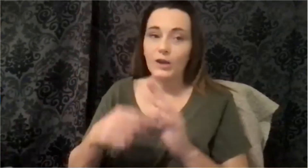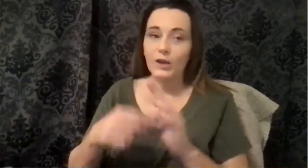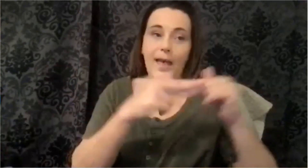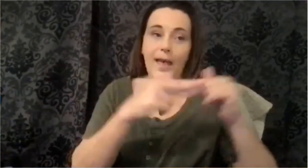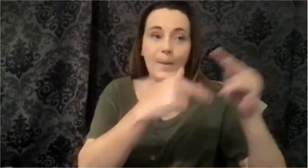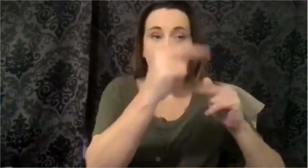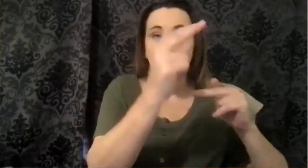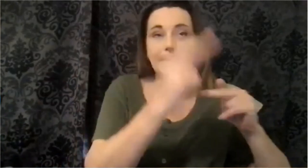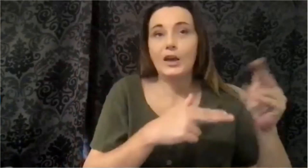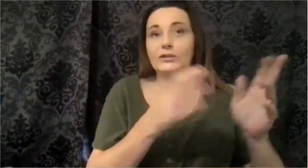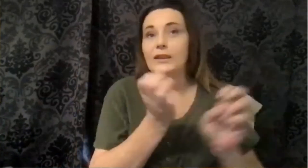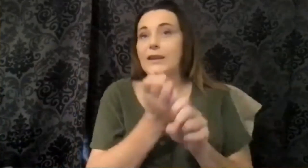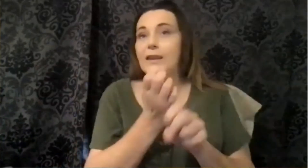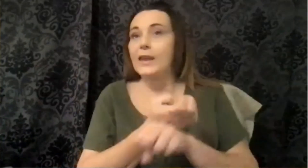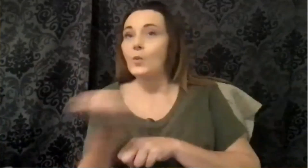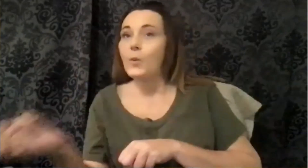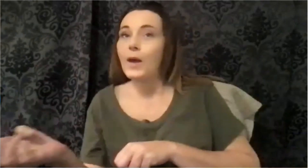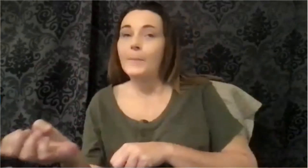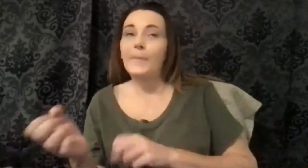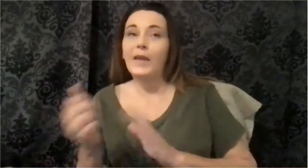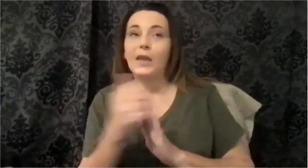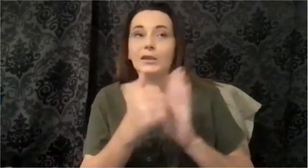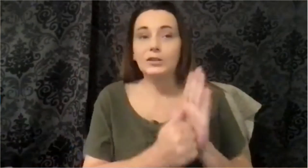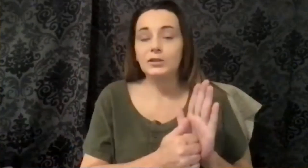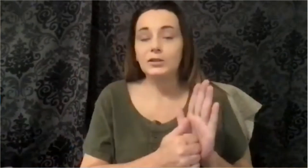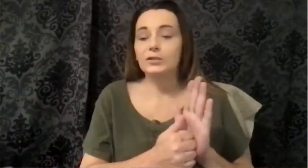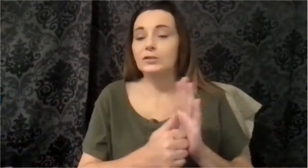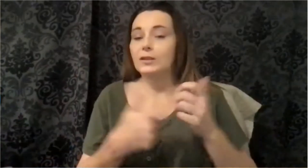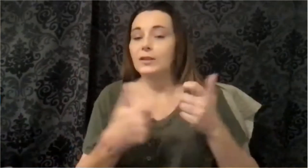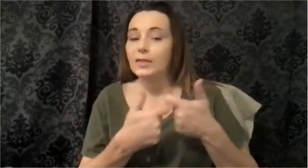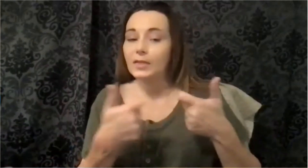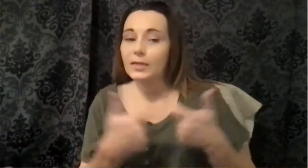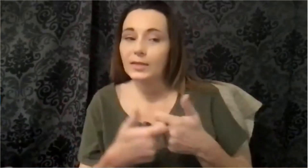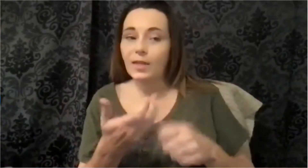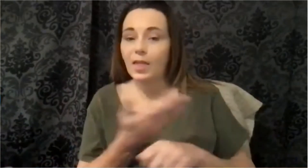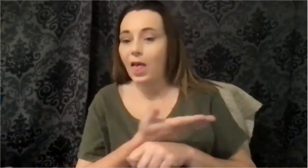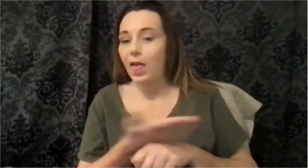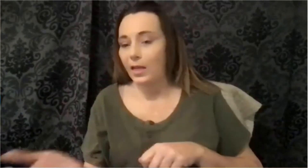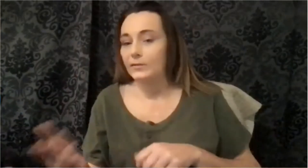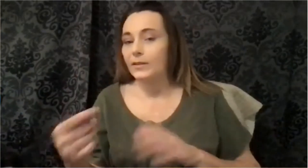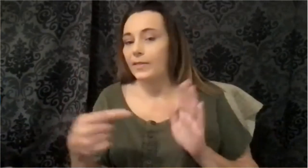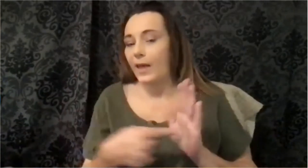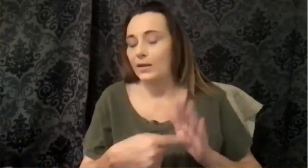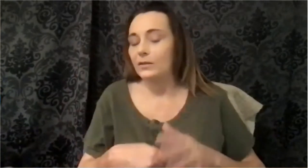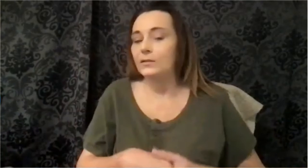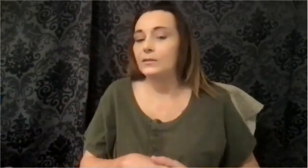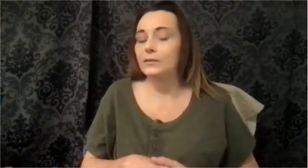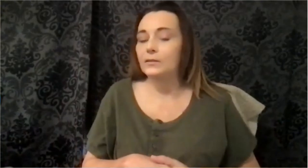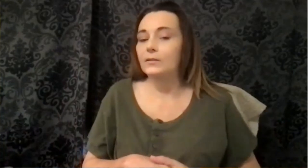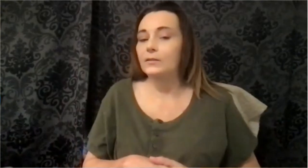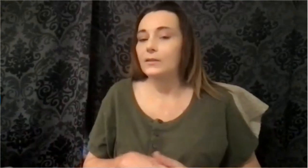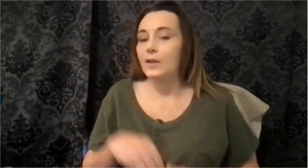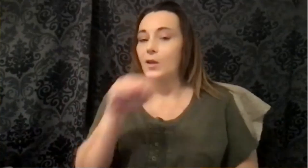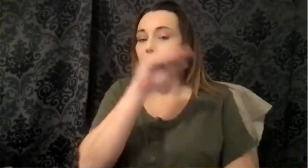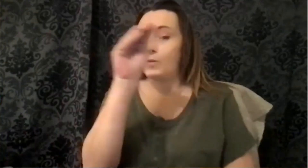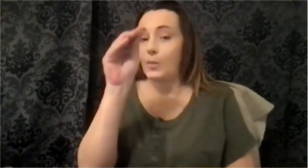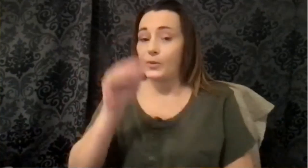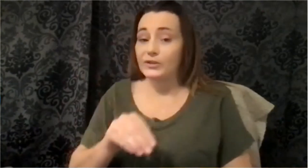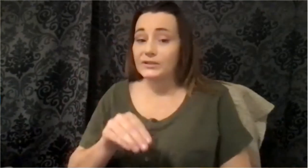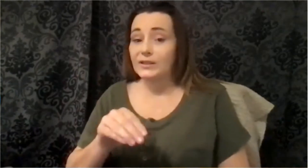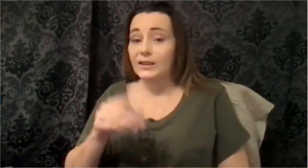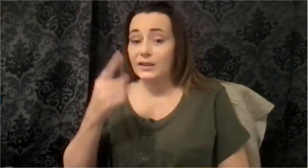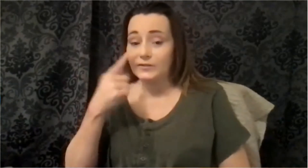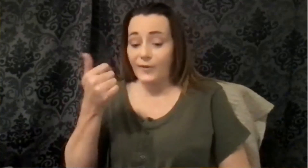equipment, bank charges, you know, utilities, things like this. So the percentages of fixed costs allocated for each area